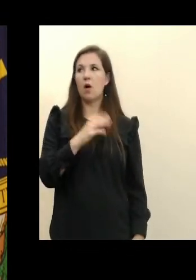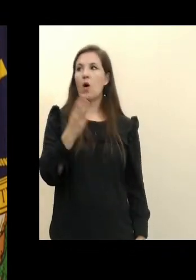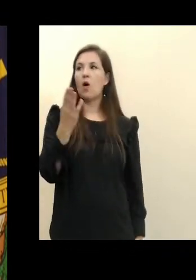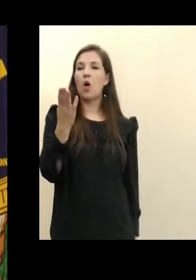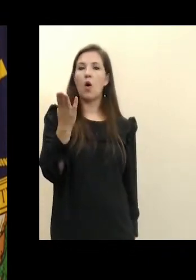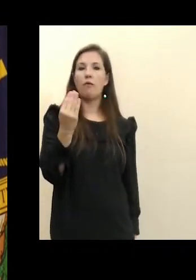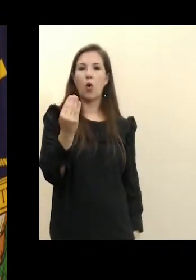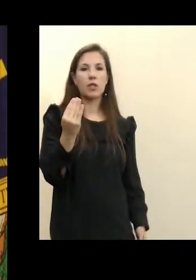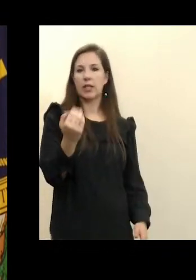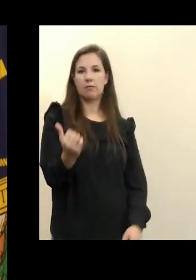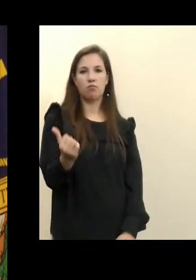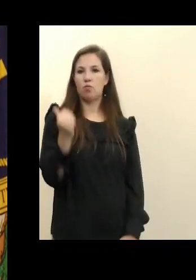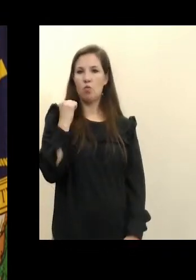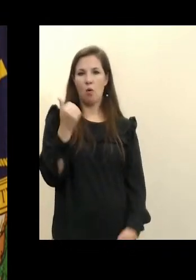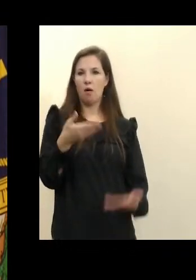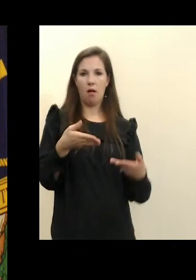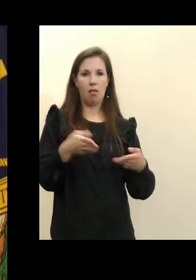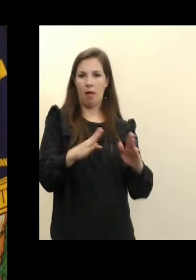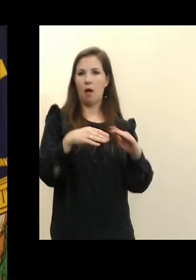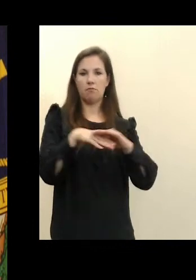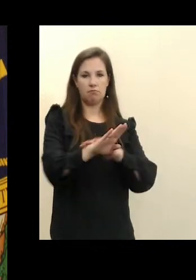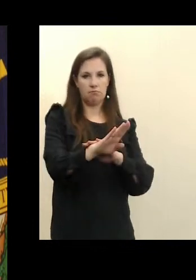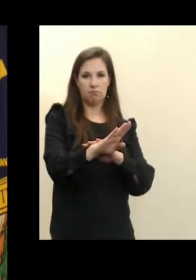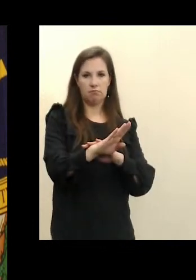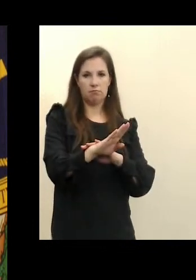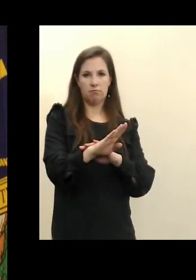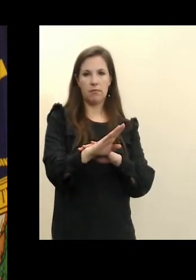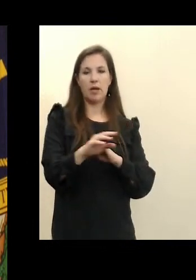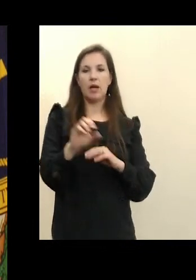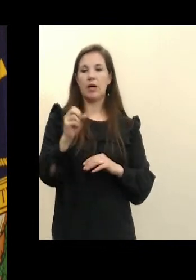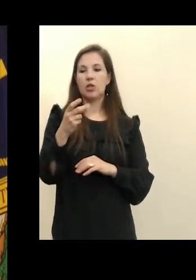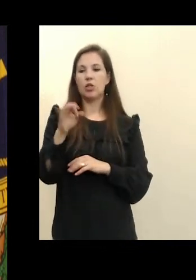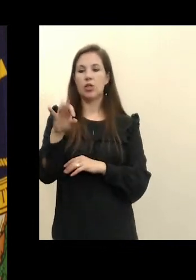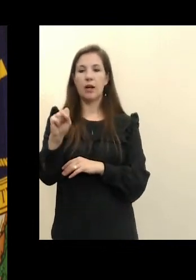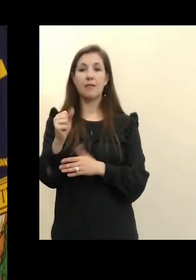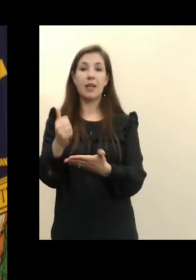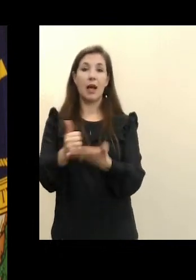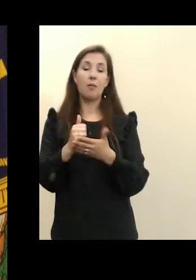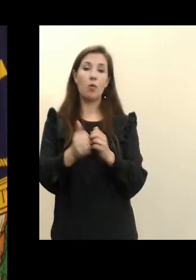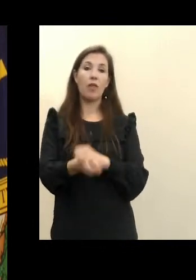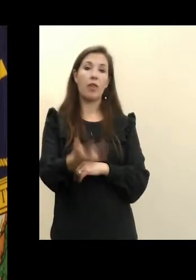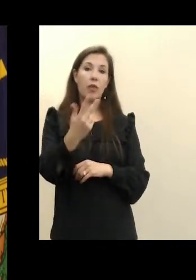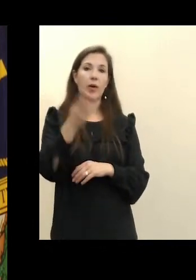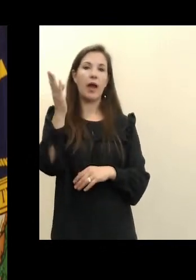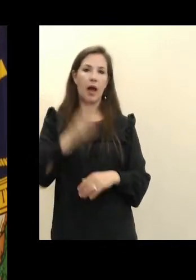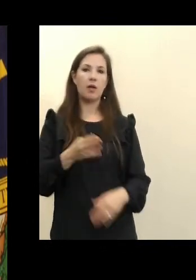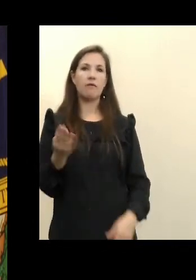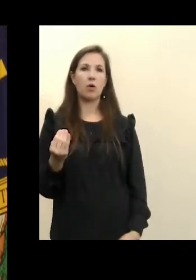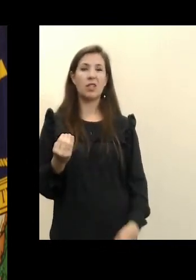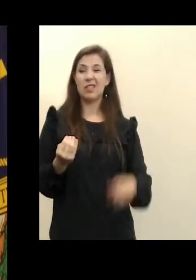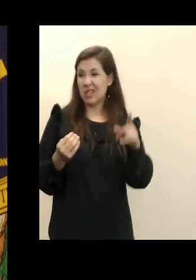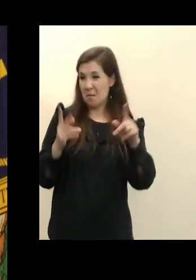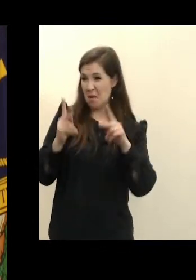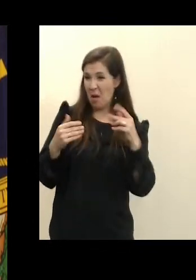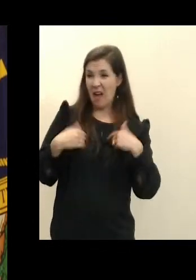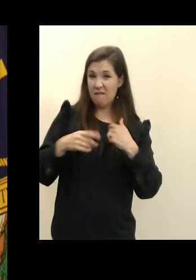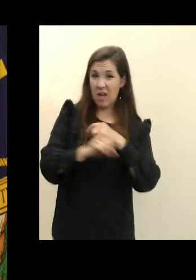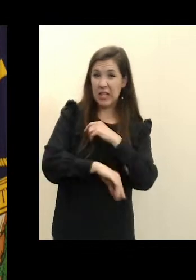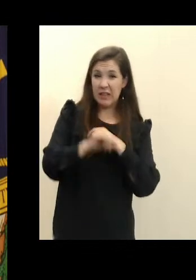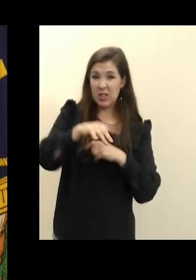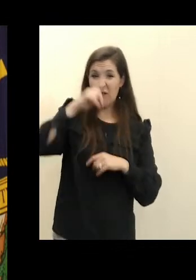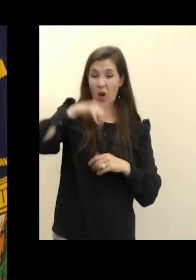14 were not allowed in. And the sheriffs had to assist us on 3 of the 14. People face any penalties if it's a